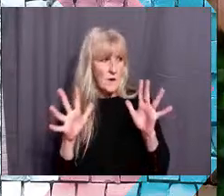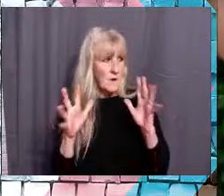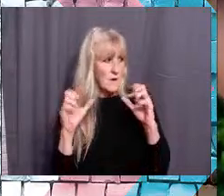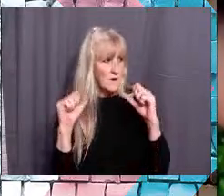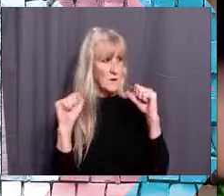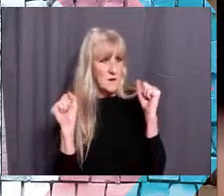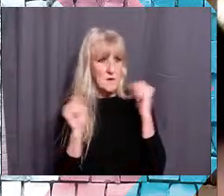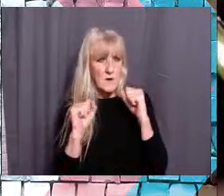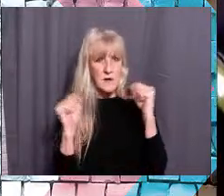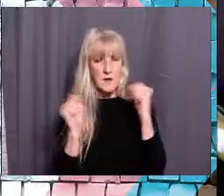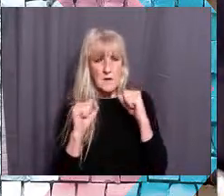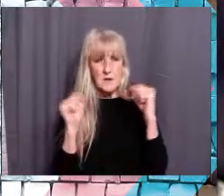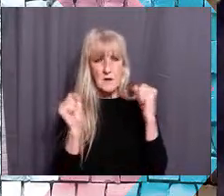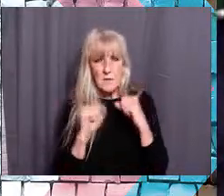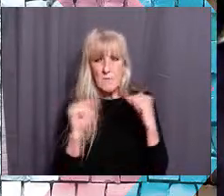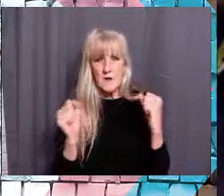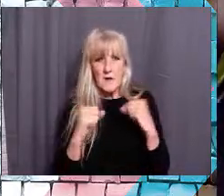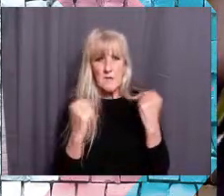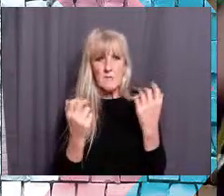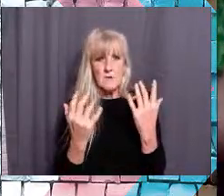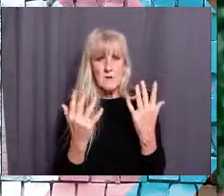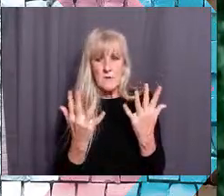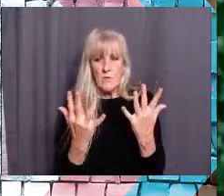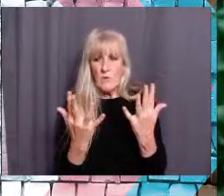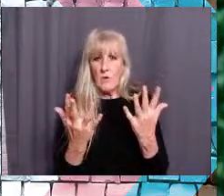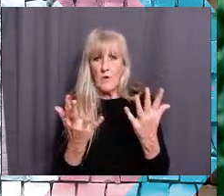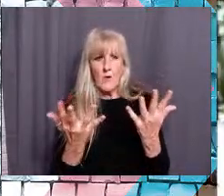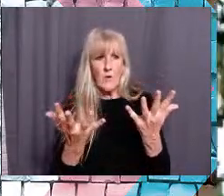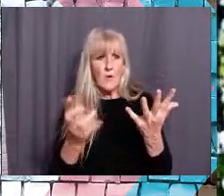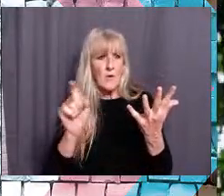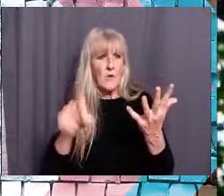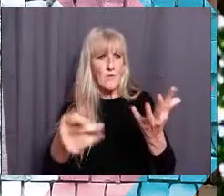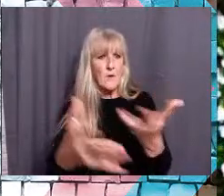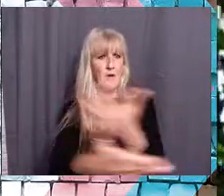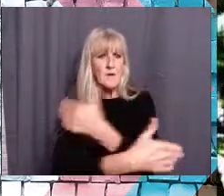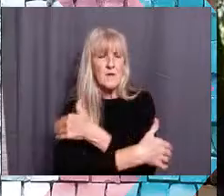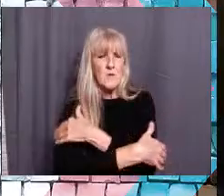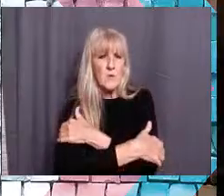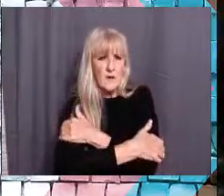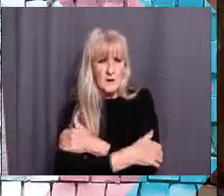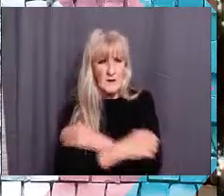Cold. His hands are meant to hold.